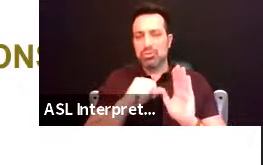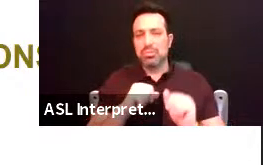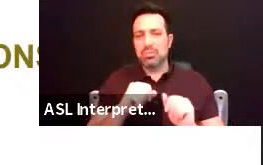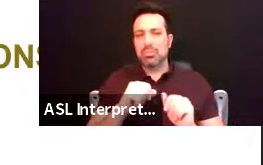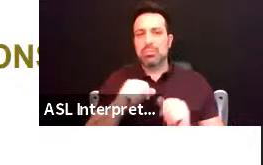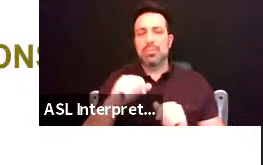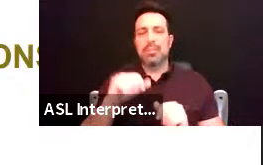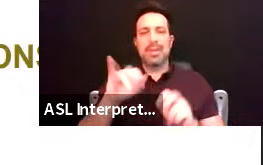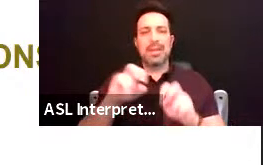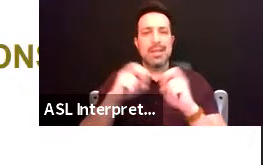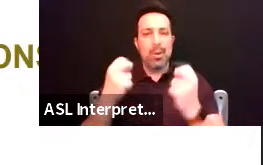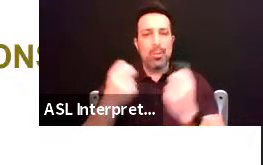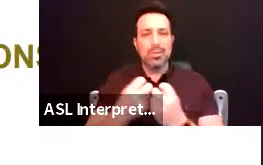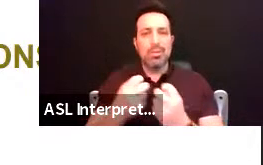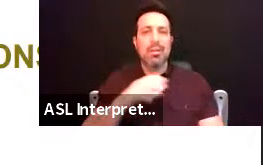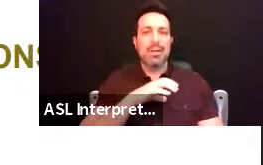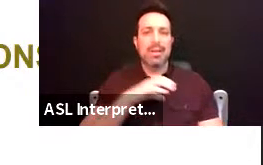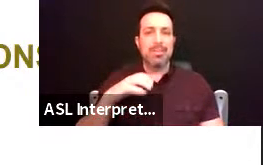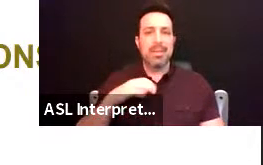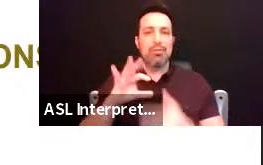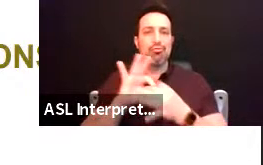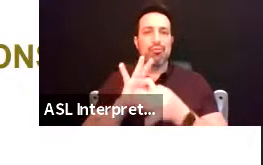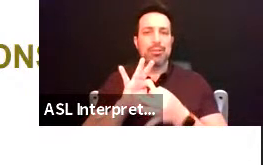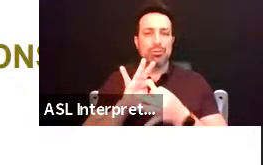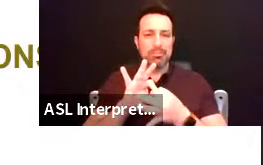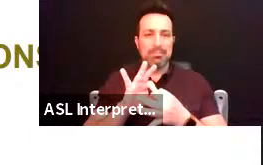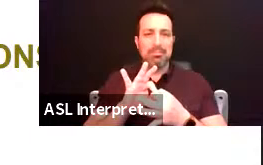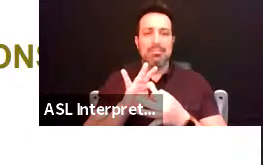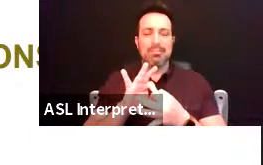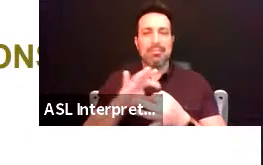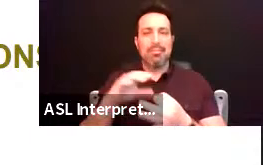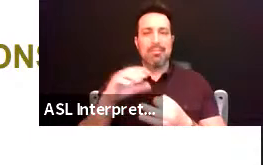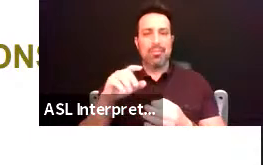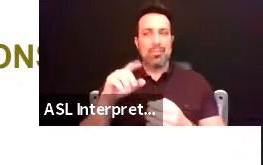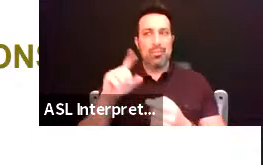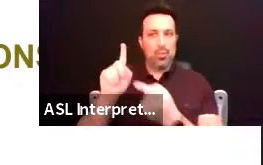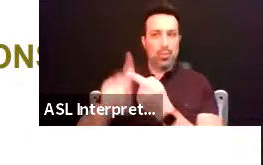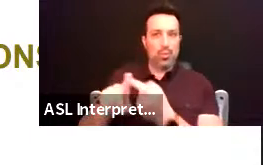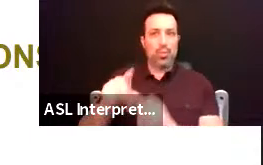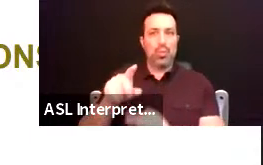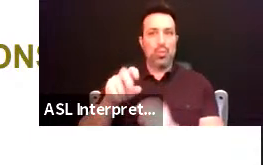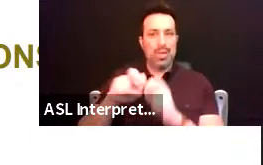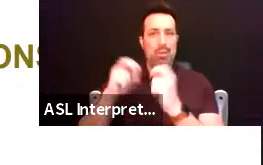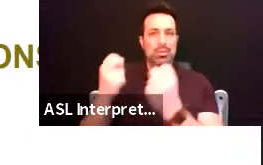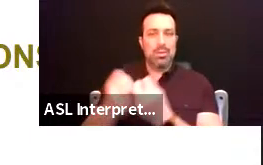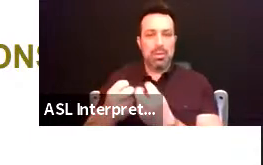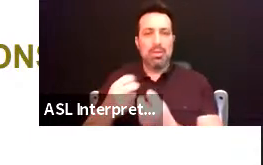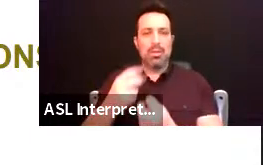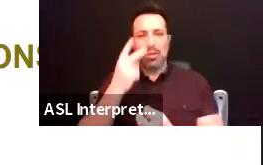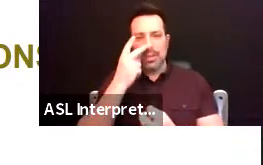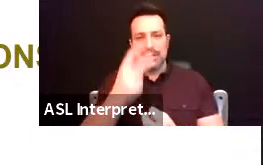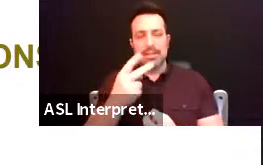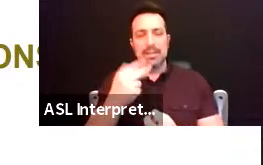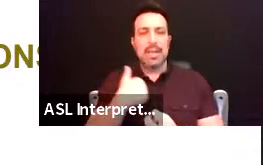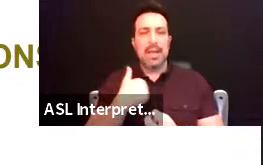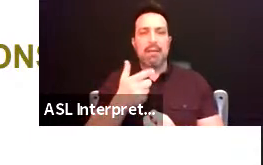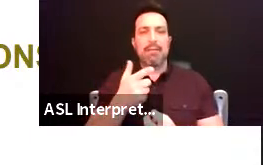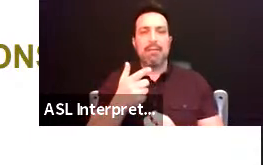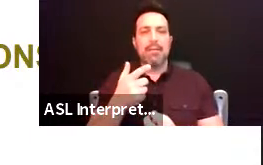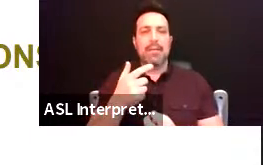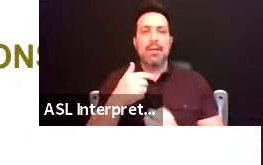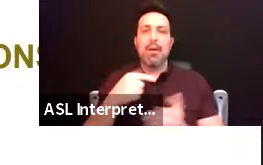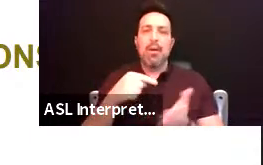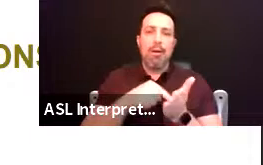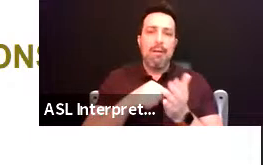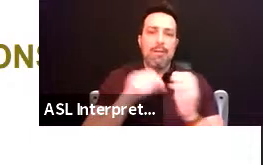the council and the committee relationship to council. You'll see that we have the Affordable